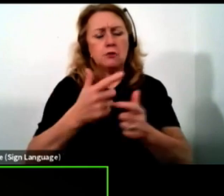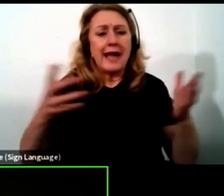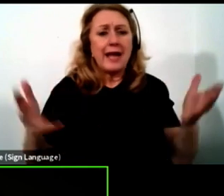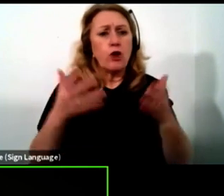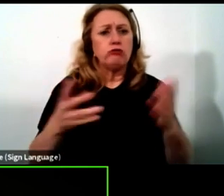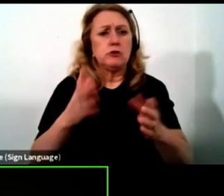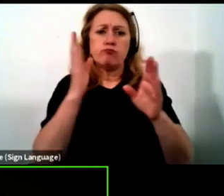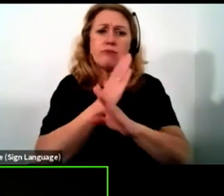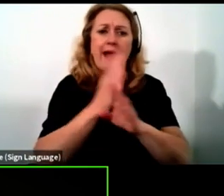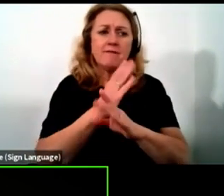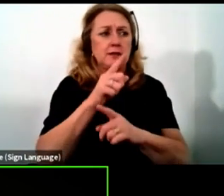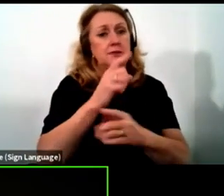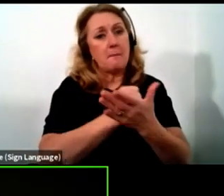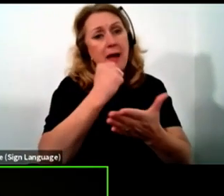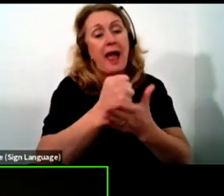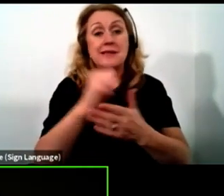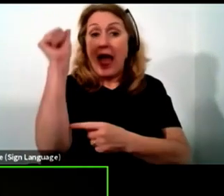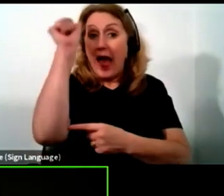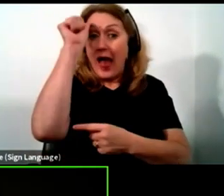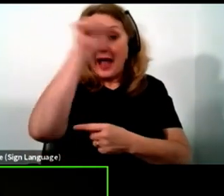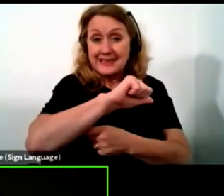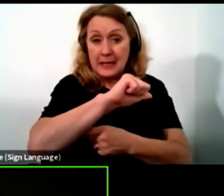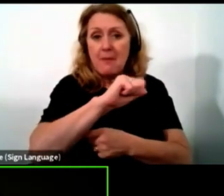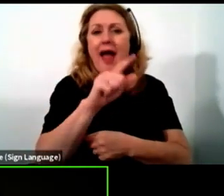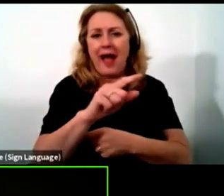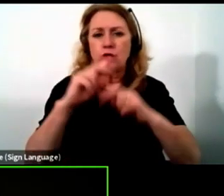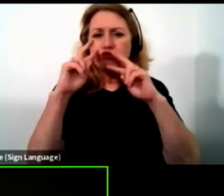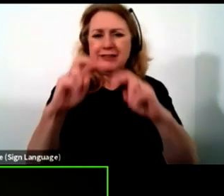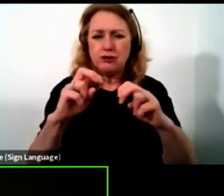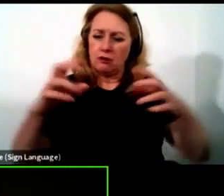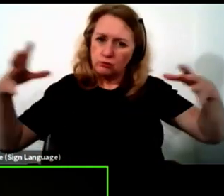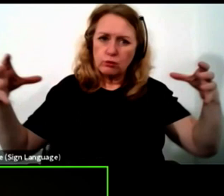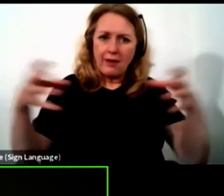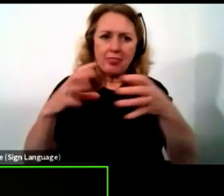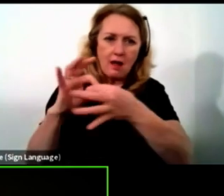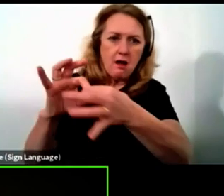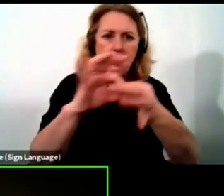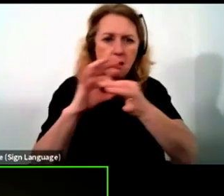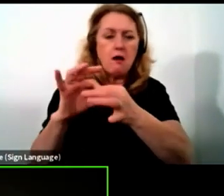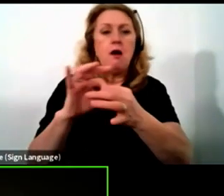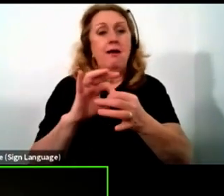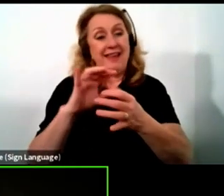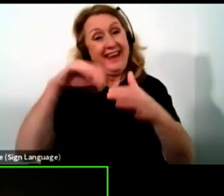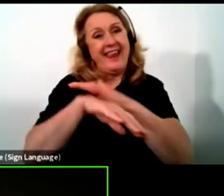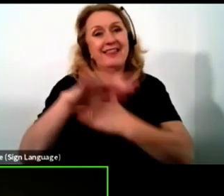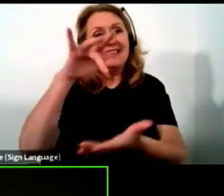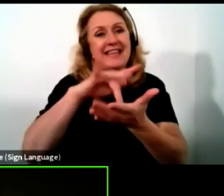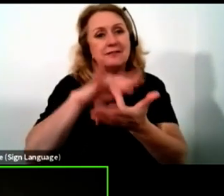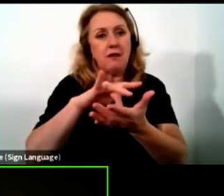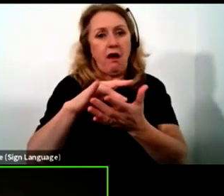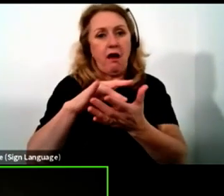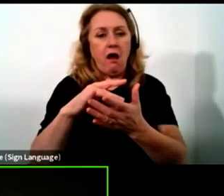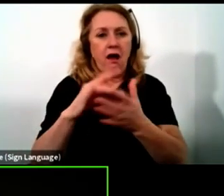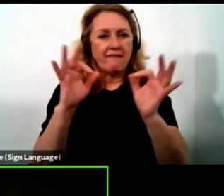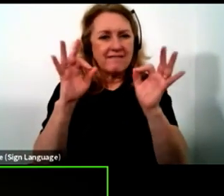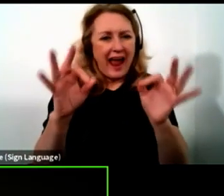the private sector, bank, of course, academia and the researchers to come together around these key centers of excellence and